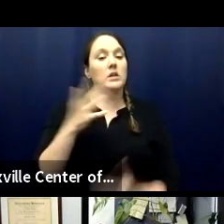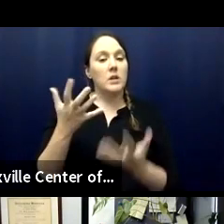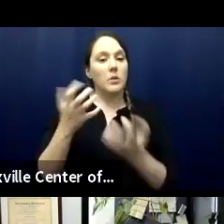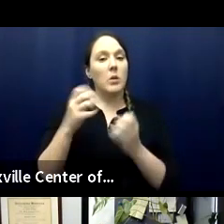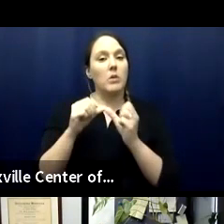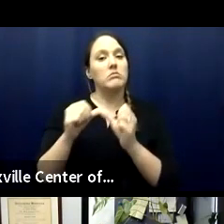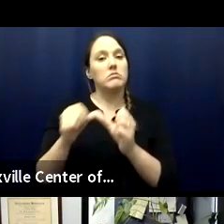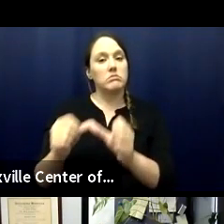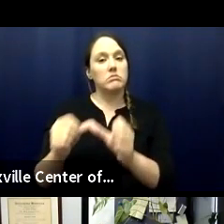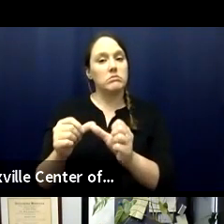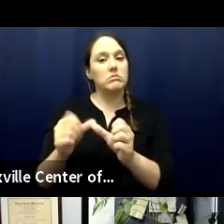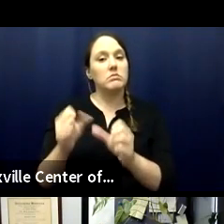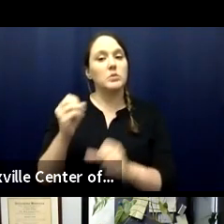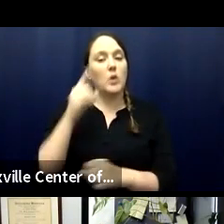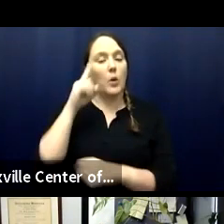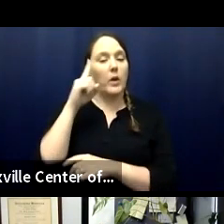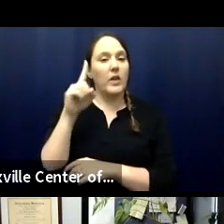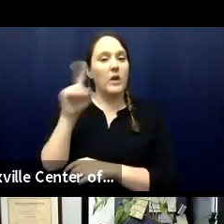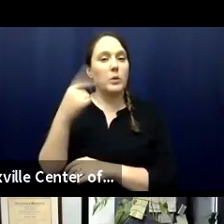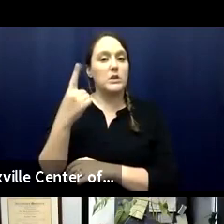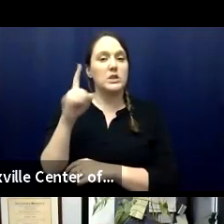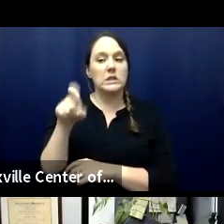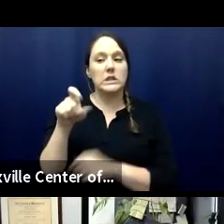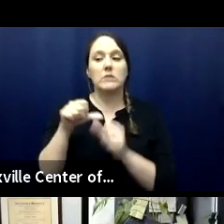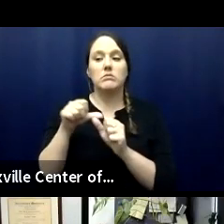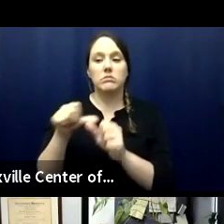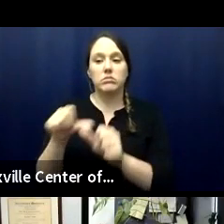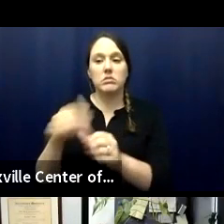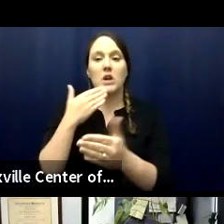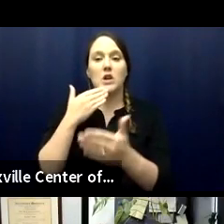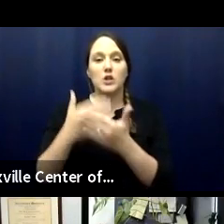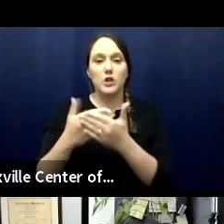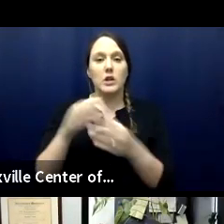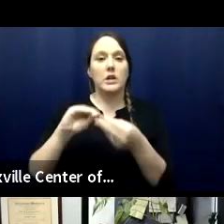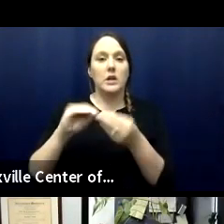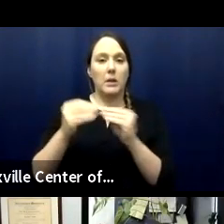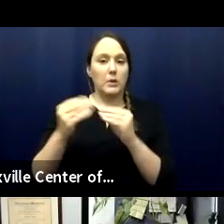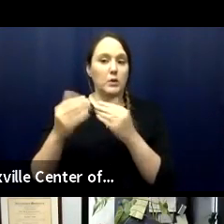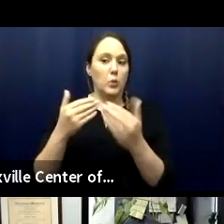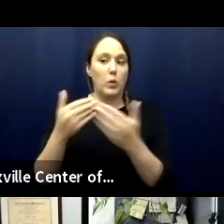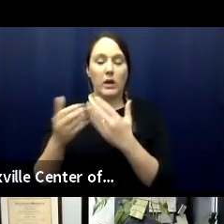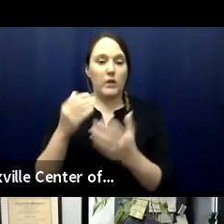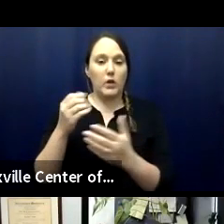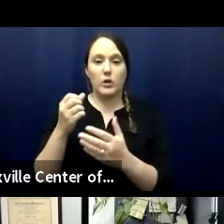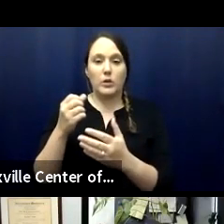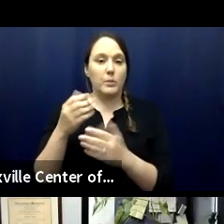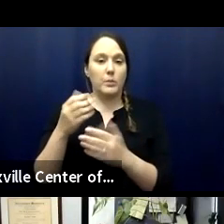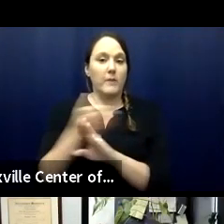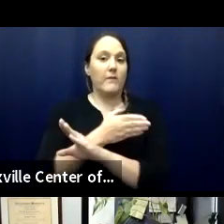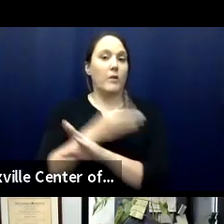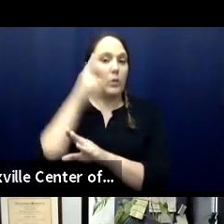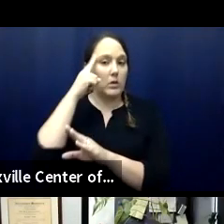So I think we just need some persistence of good numbers, whatever they are, to make a decision.